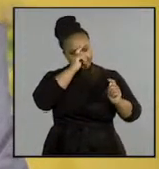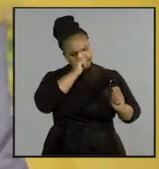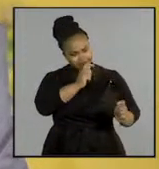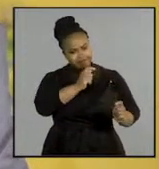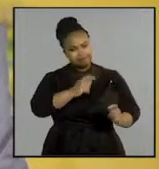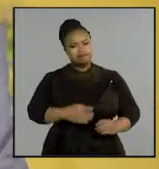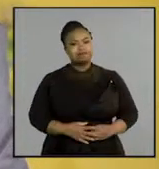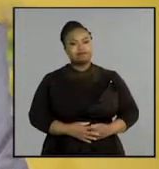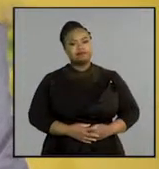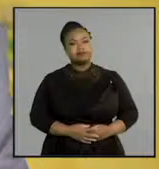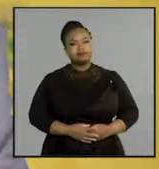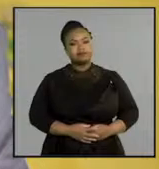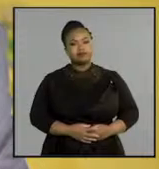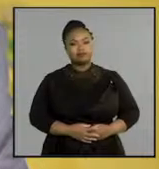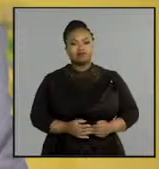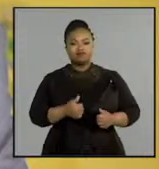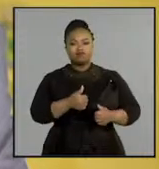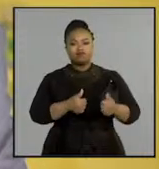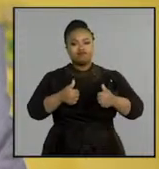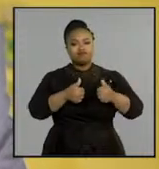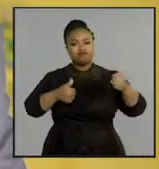Honorable Matamela Cyril Ramaphosa,